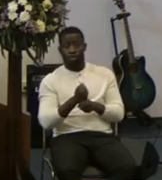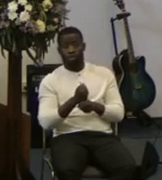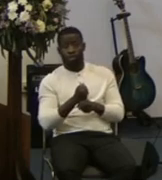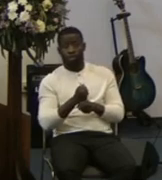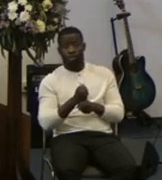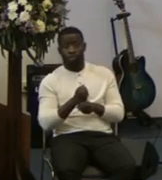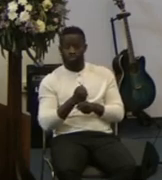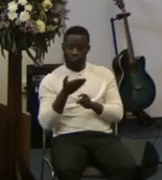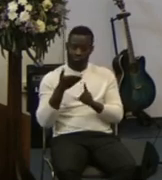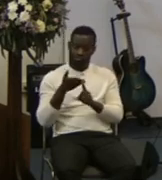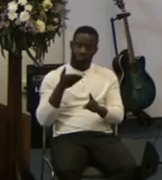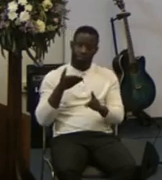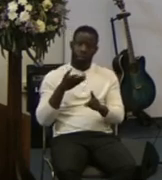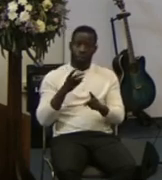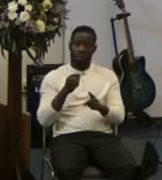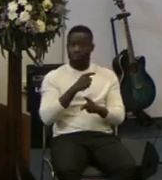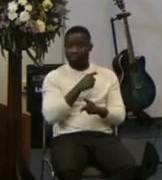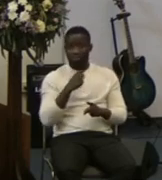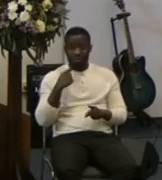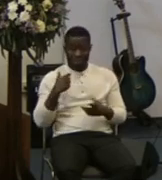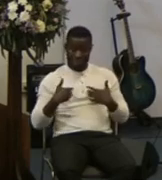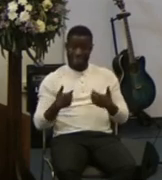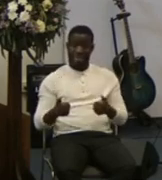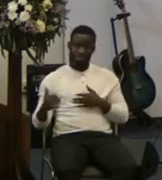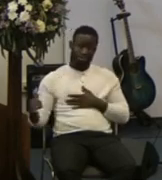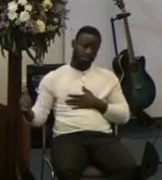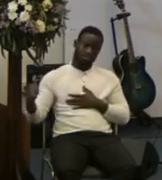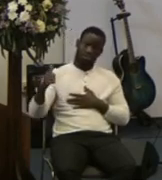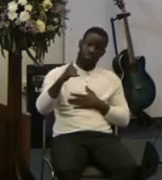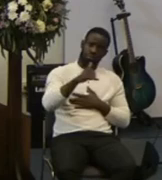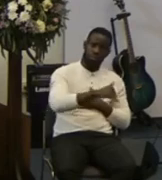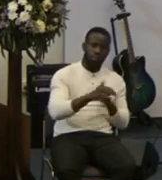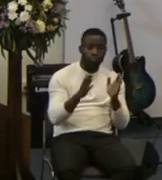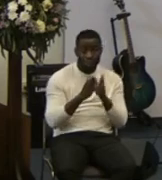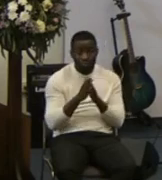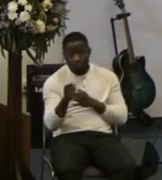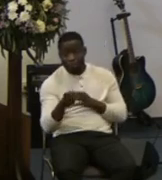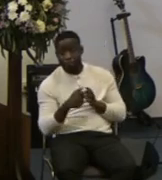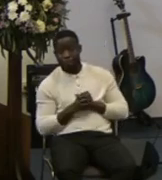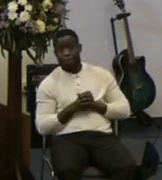with acknowledged healing ministries flew across the world to pray for him.